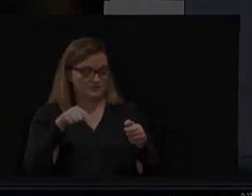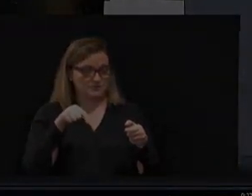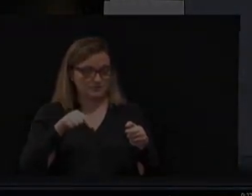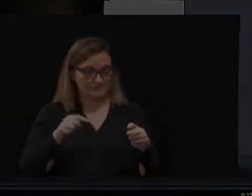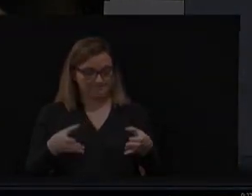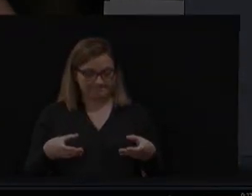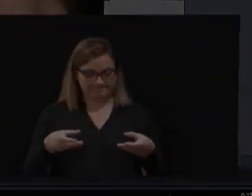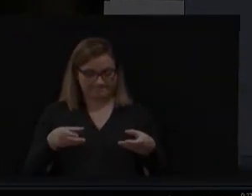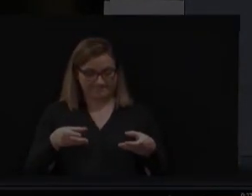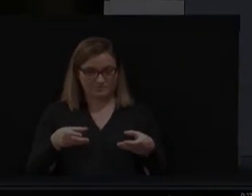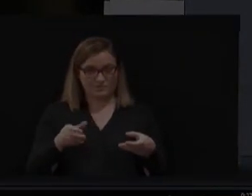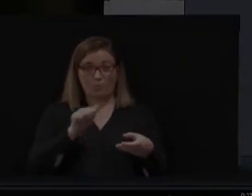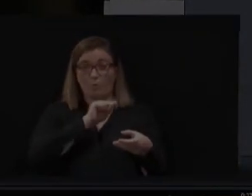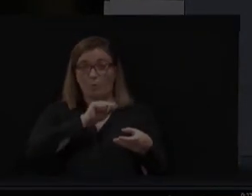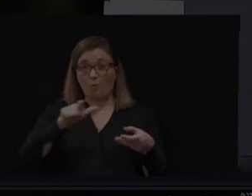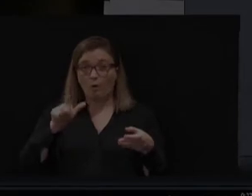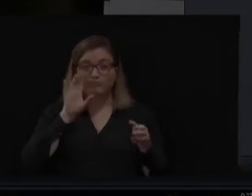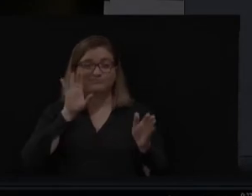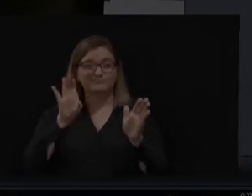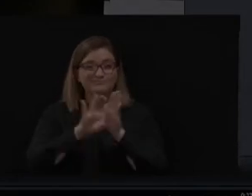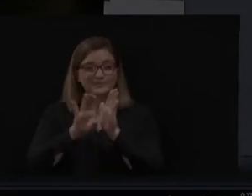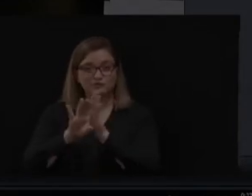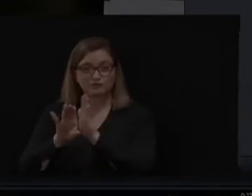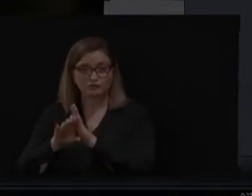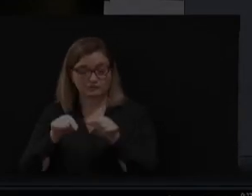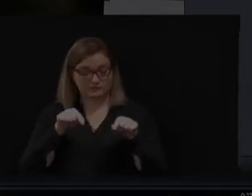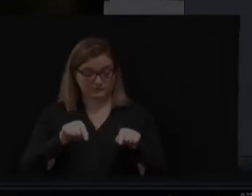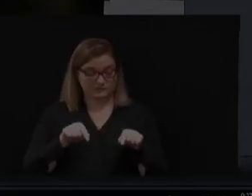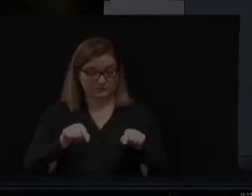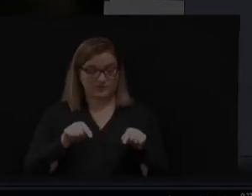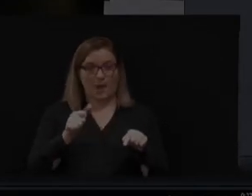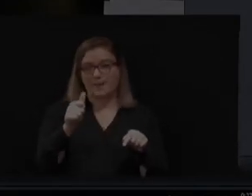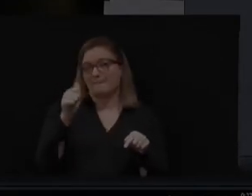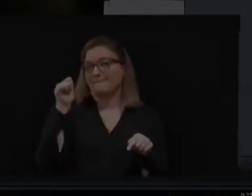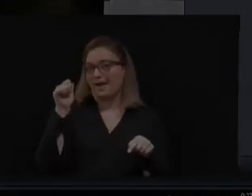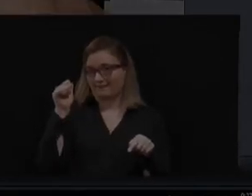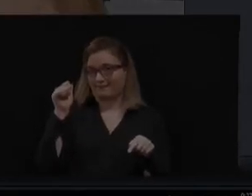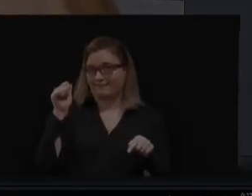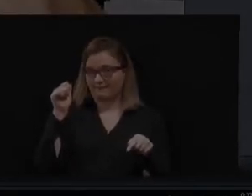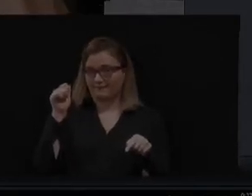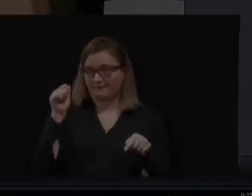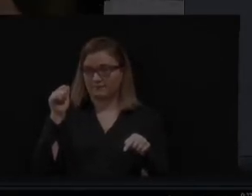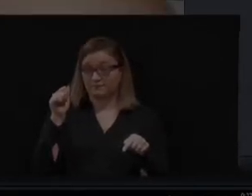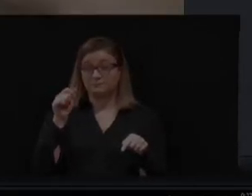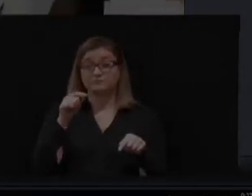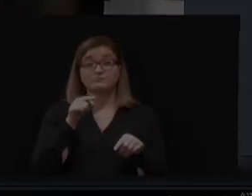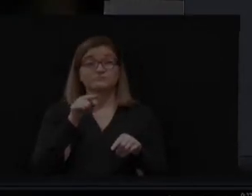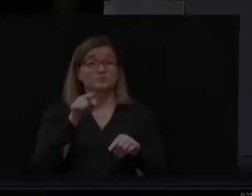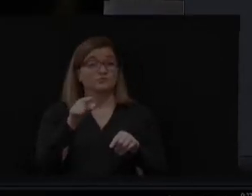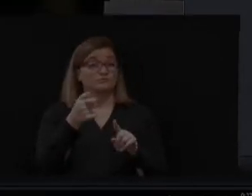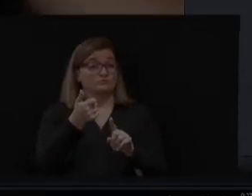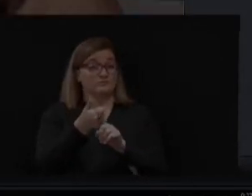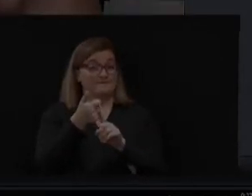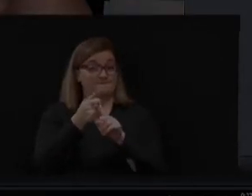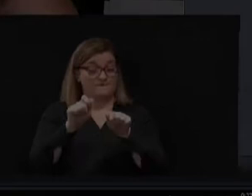you'll see that all the pictures are on the back. So when you open